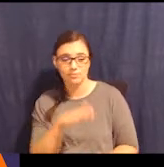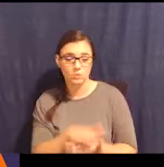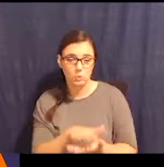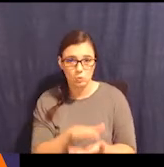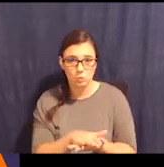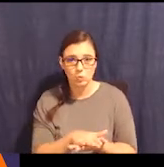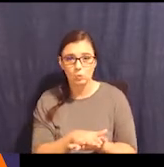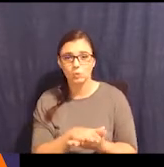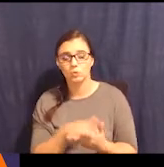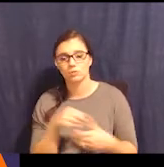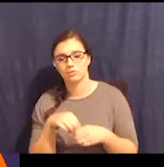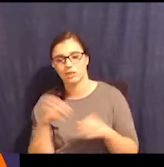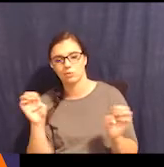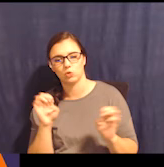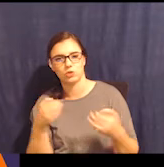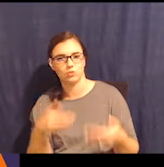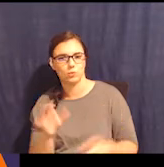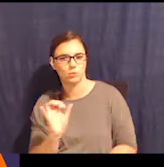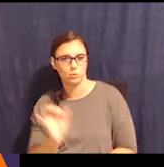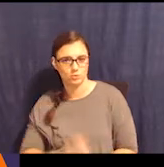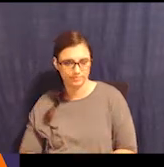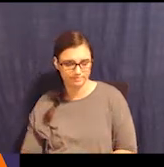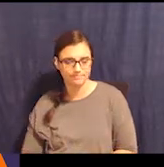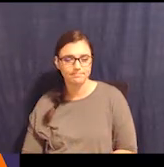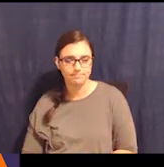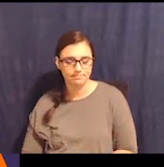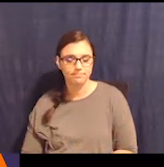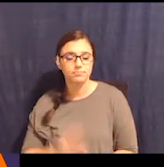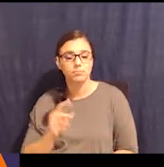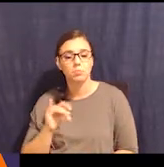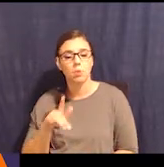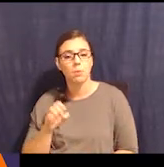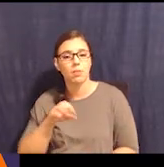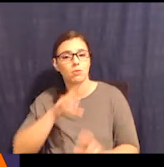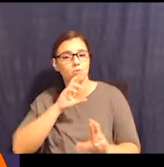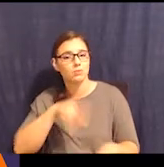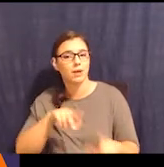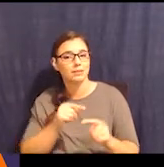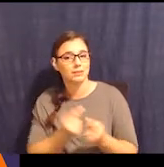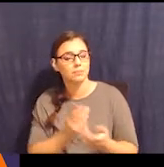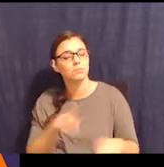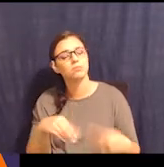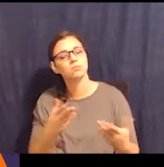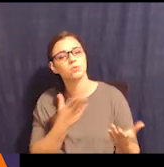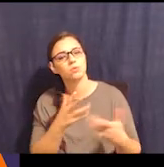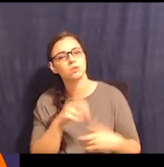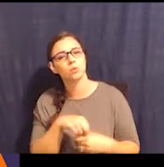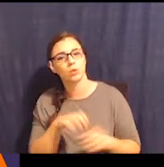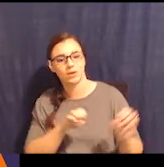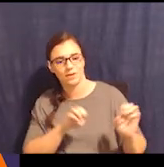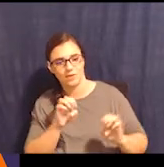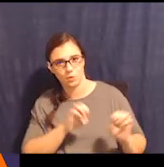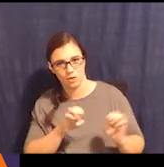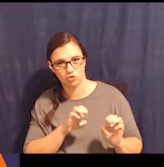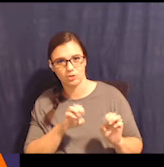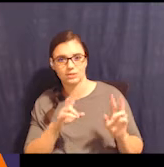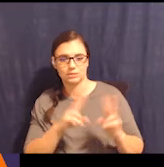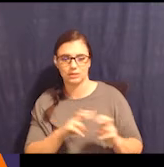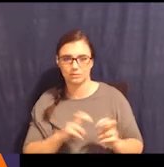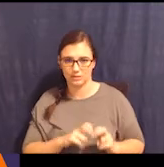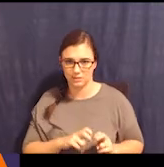Mobile response teams provide services including evaluations and assessments, development of safety or crisis